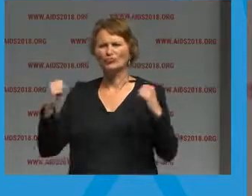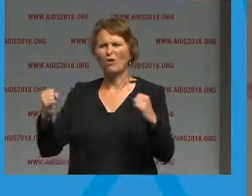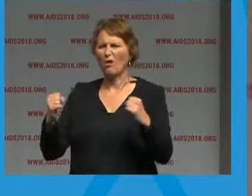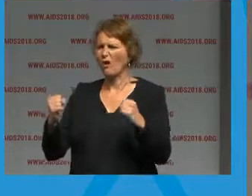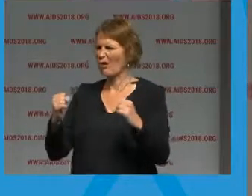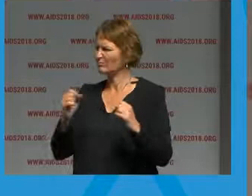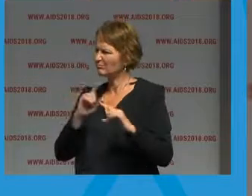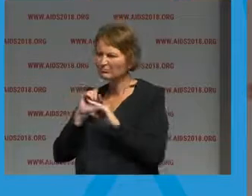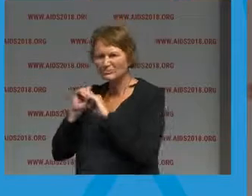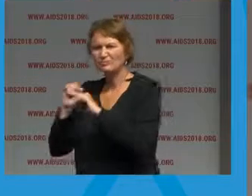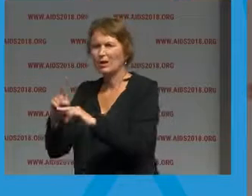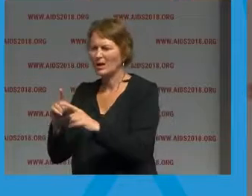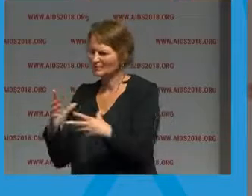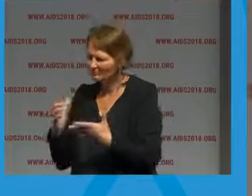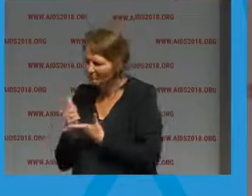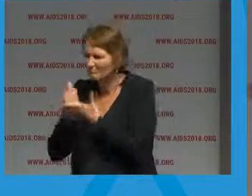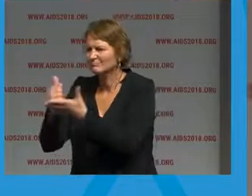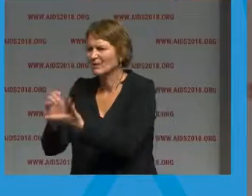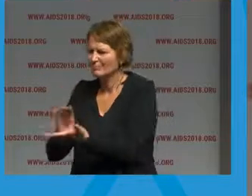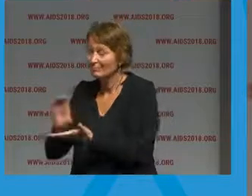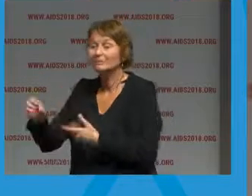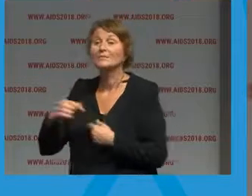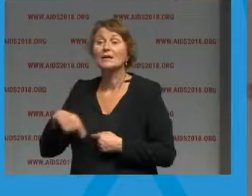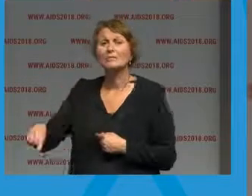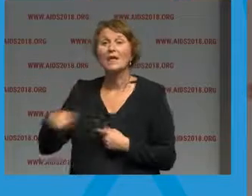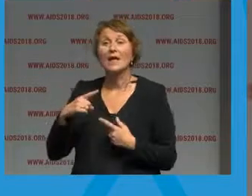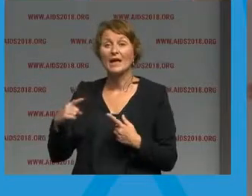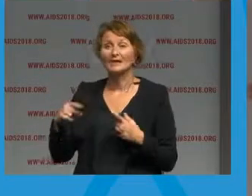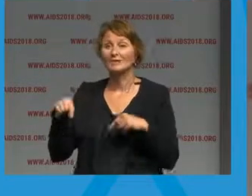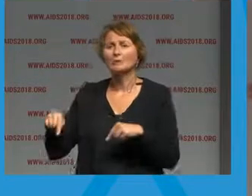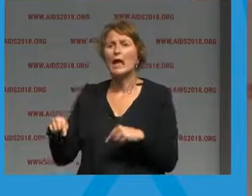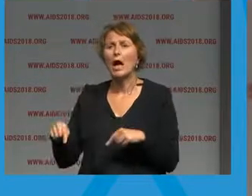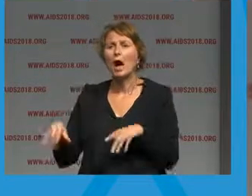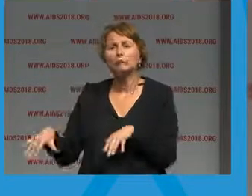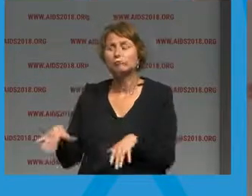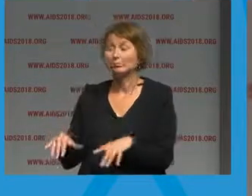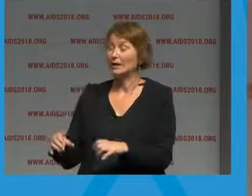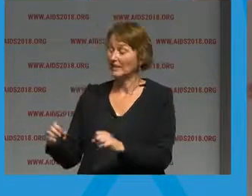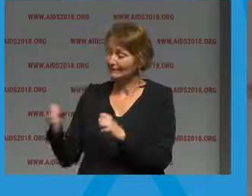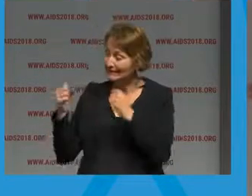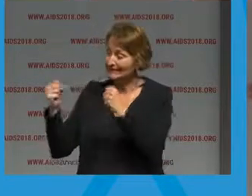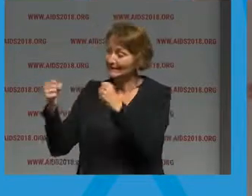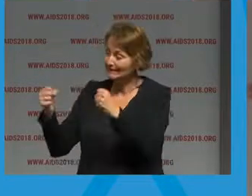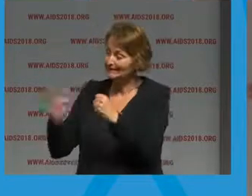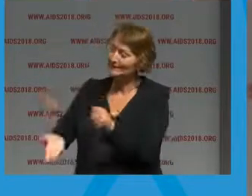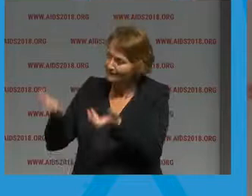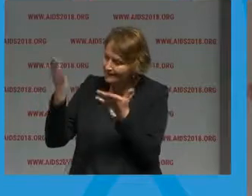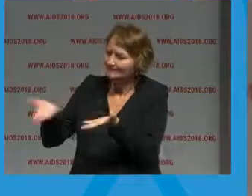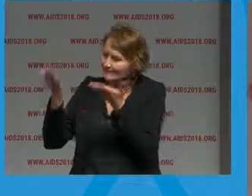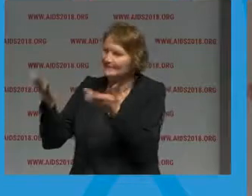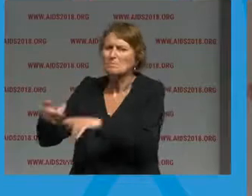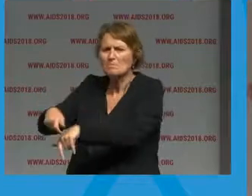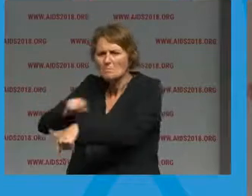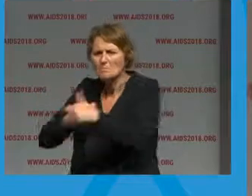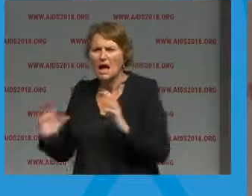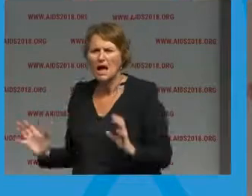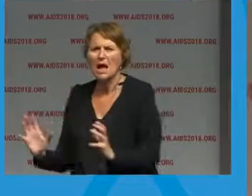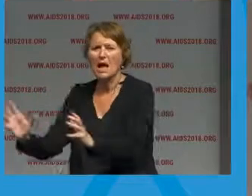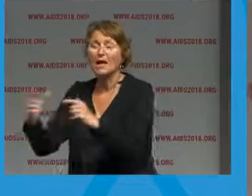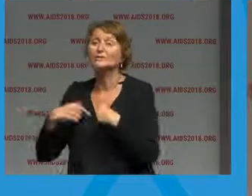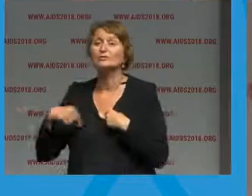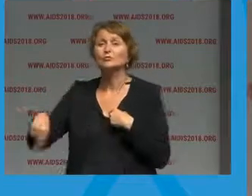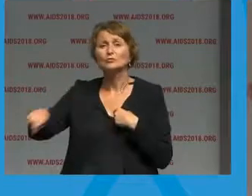response, that will shake the powers be to act, to be part of the decisions that